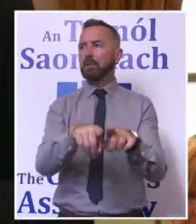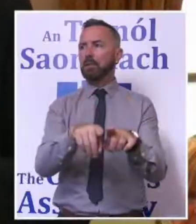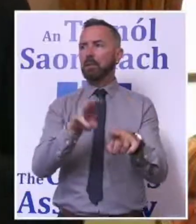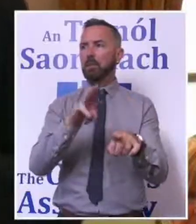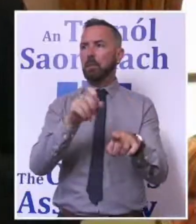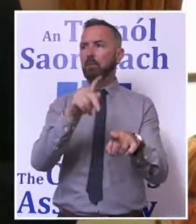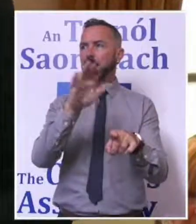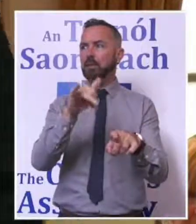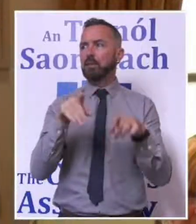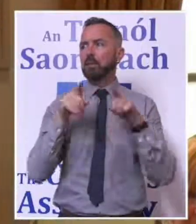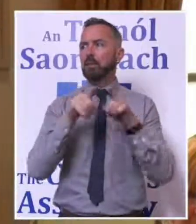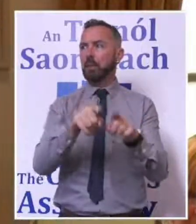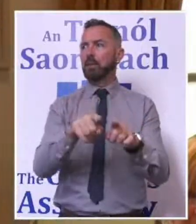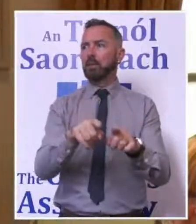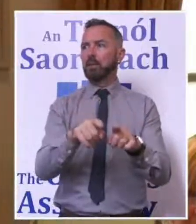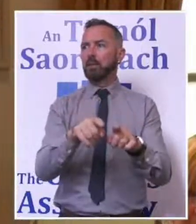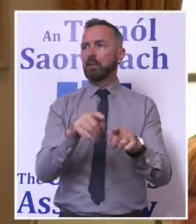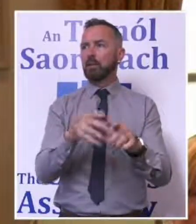something in Manchester as well, so that